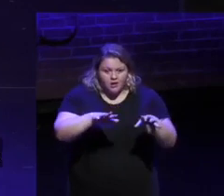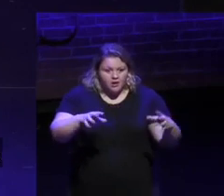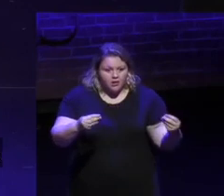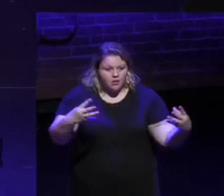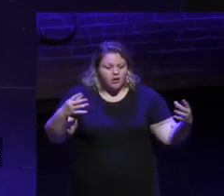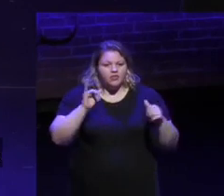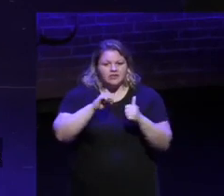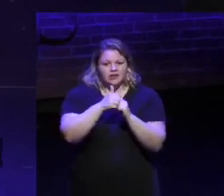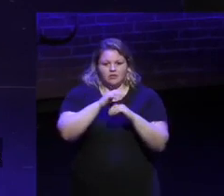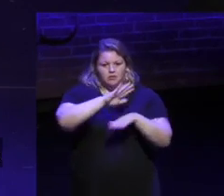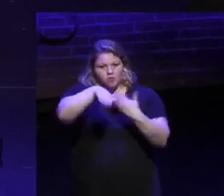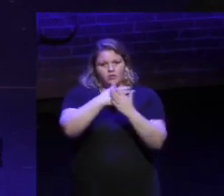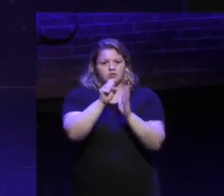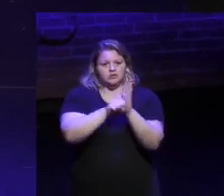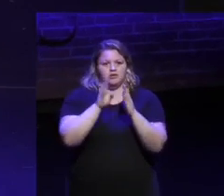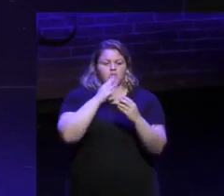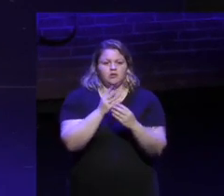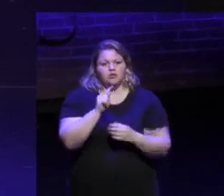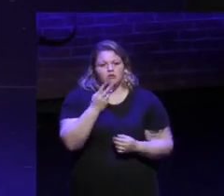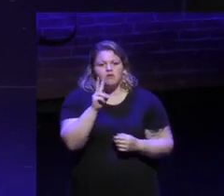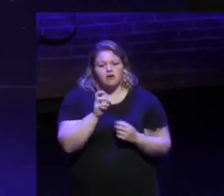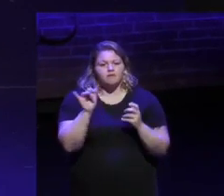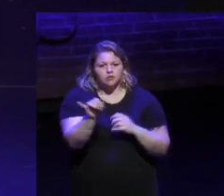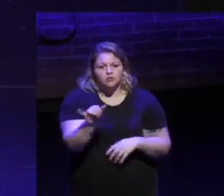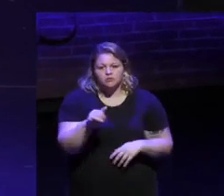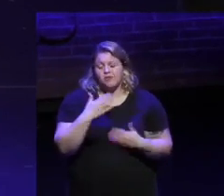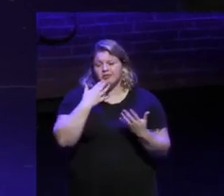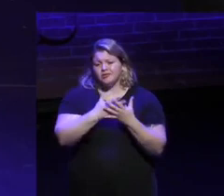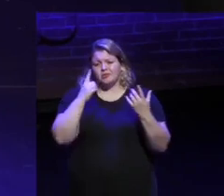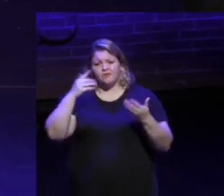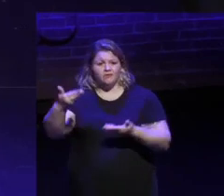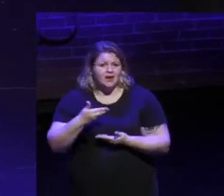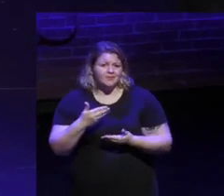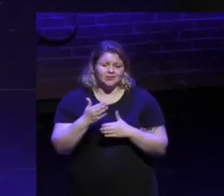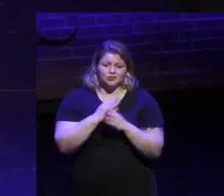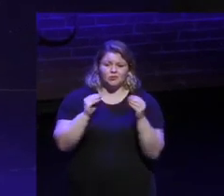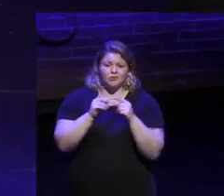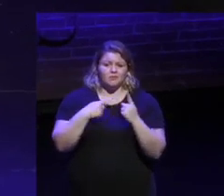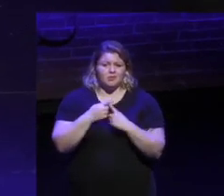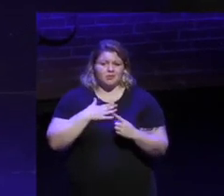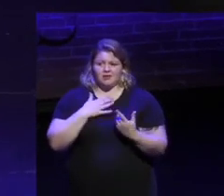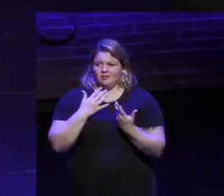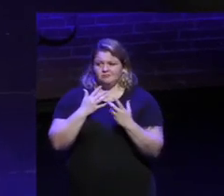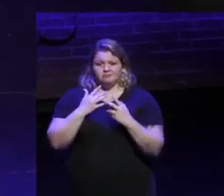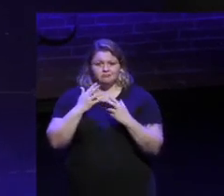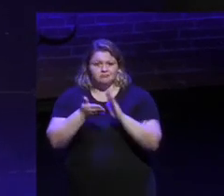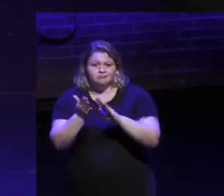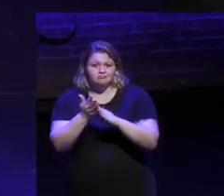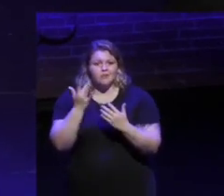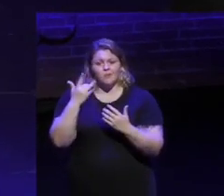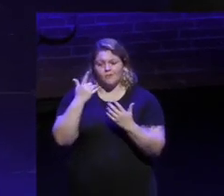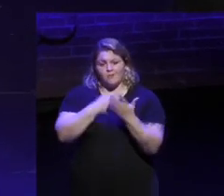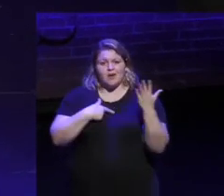culture. So I want to thank you for having me here, for giving me a chance to share a little bit more about my campaign. I'd be thrilled to have your support in this race. I'm excited to